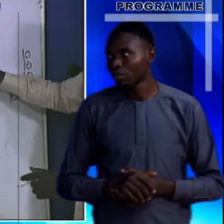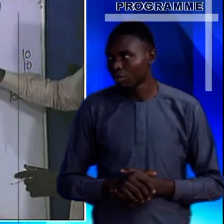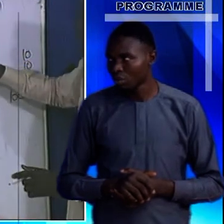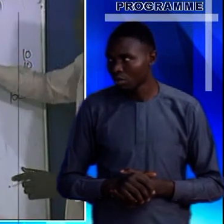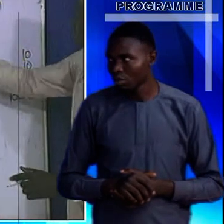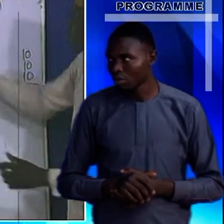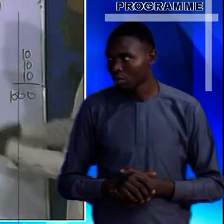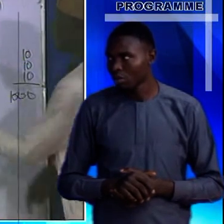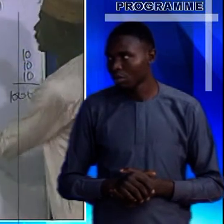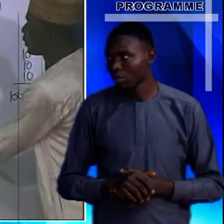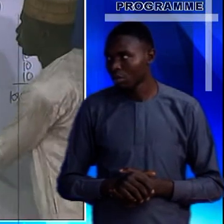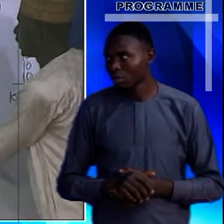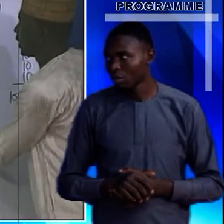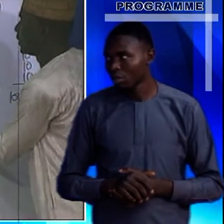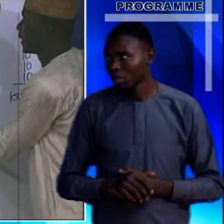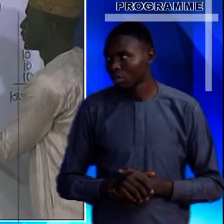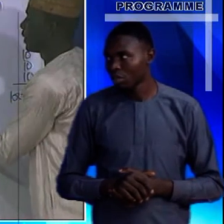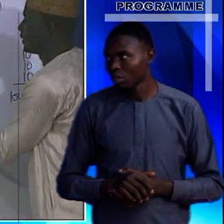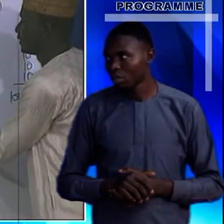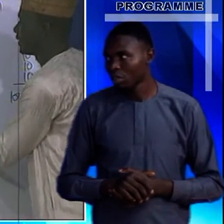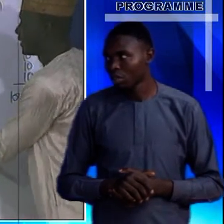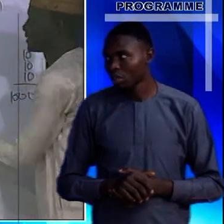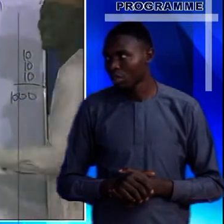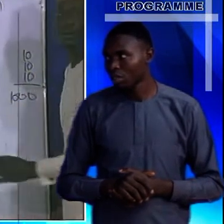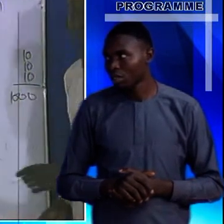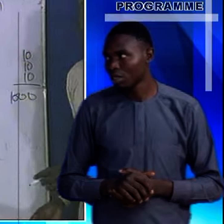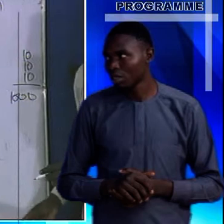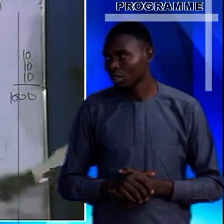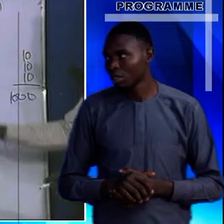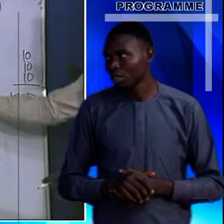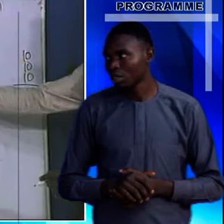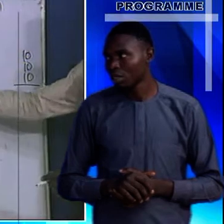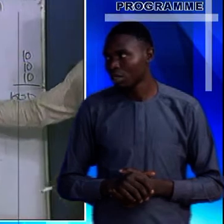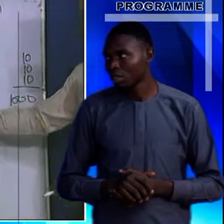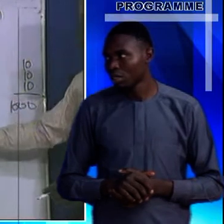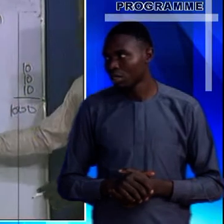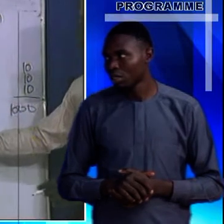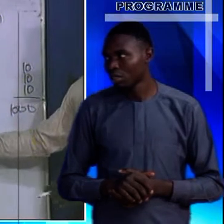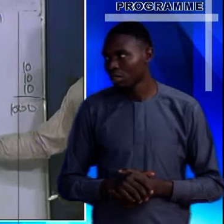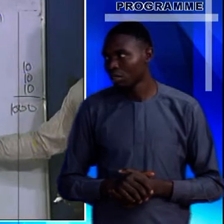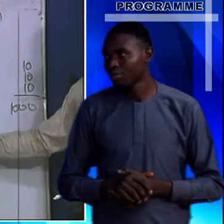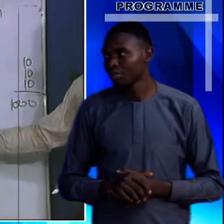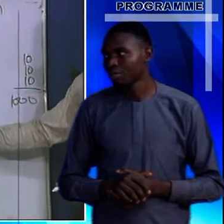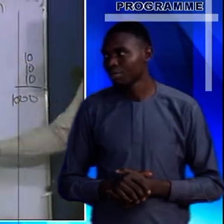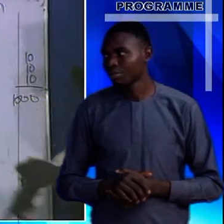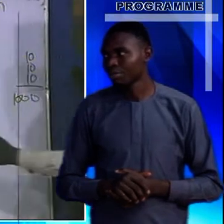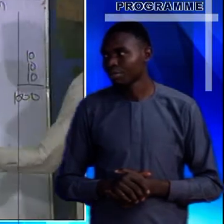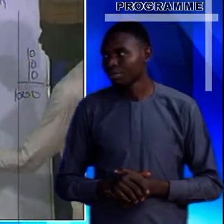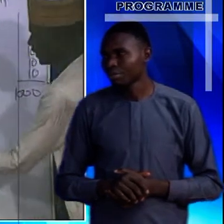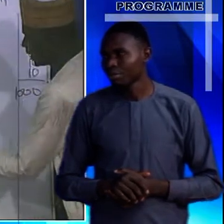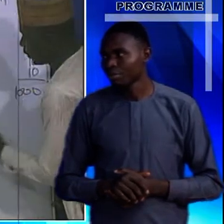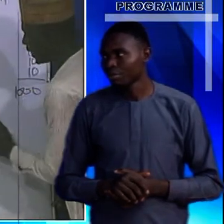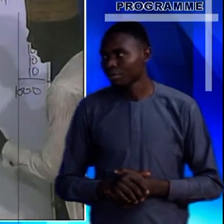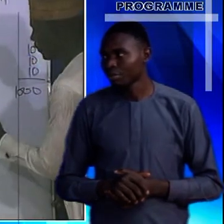Okay, 0 times 1 is not 1. I mean, I'm sorry, it's 0. So 0 plus 0, 0.